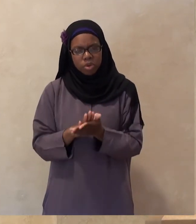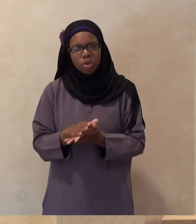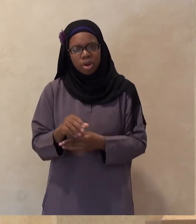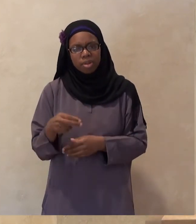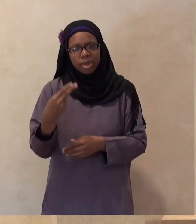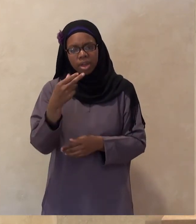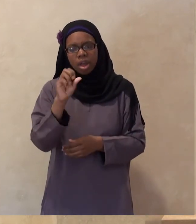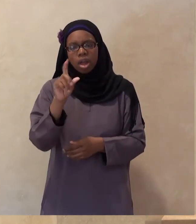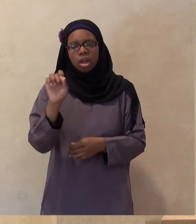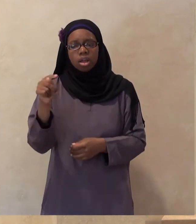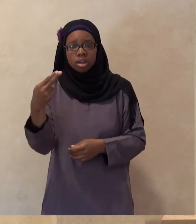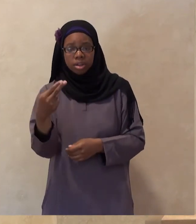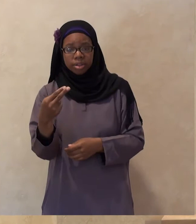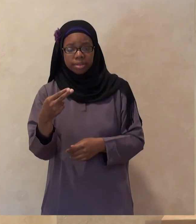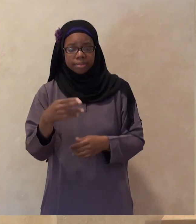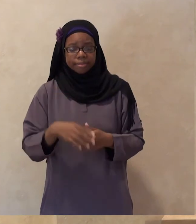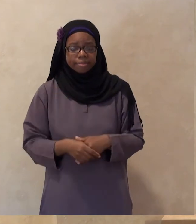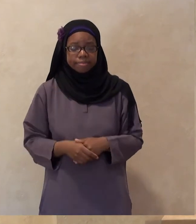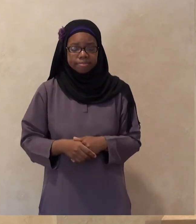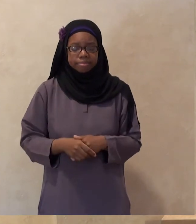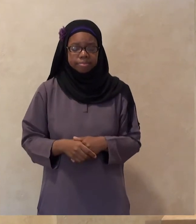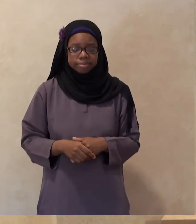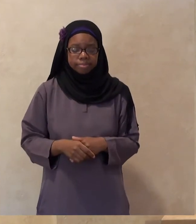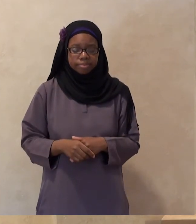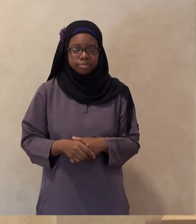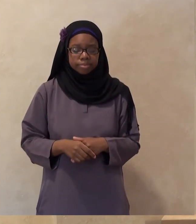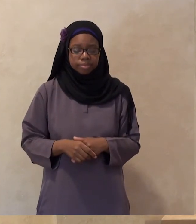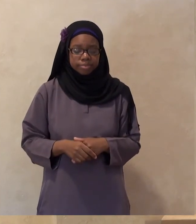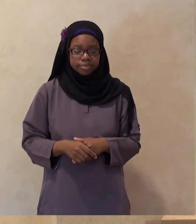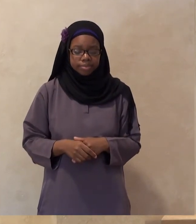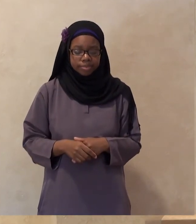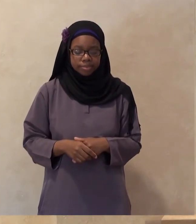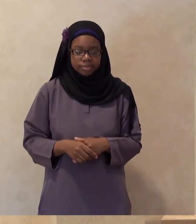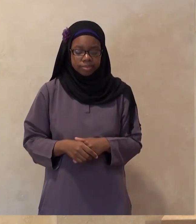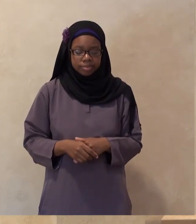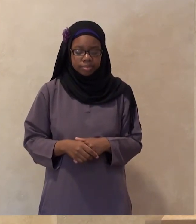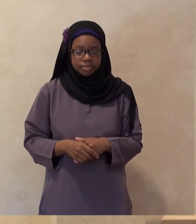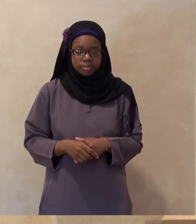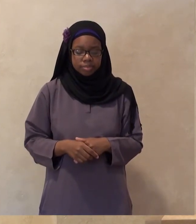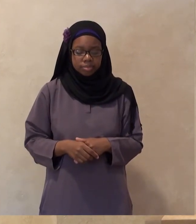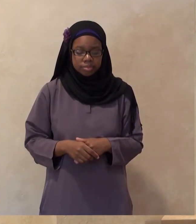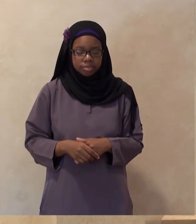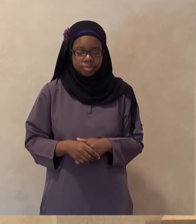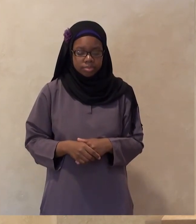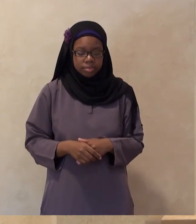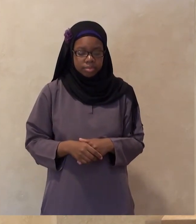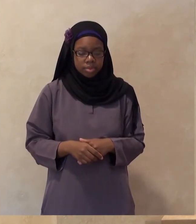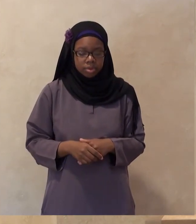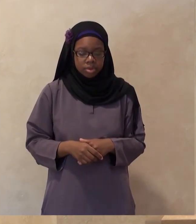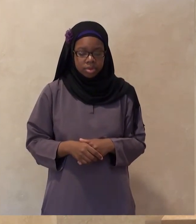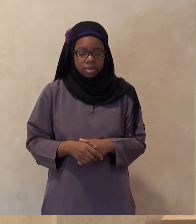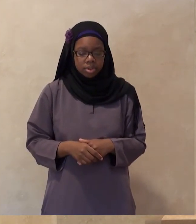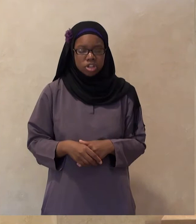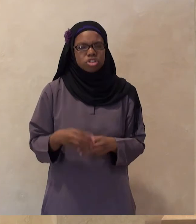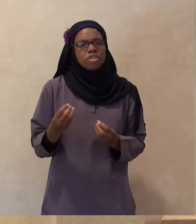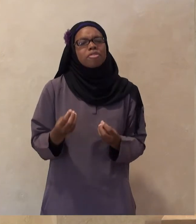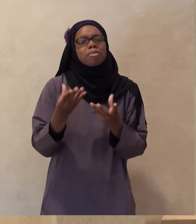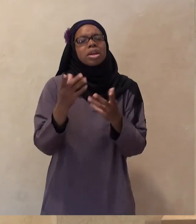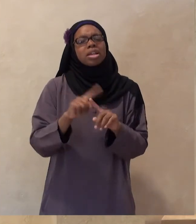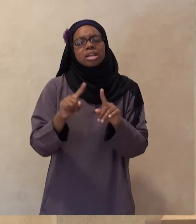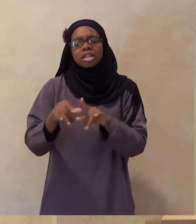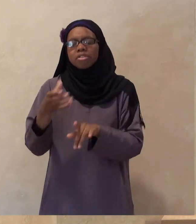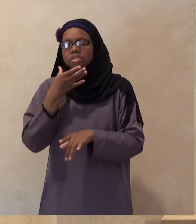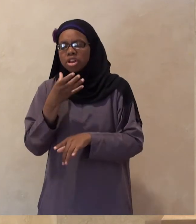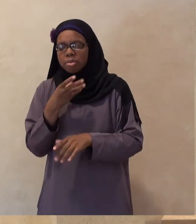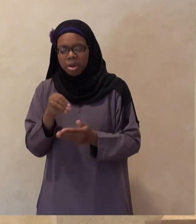Sahih. And Imam Bayhaqi rahimahullah has recorded this hadith in his Shu'ubul Iman. And Imam Tabrani rahmatullah